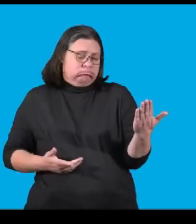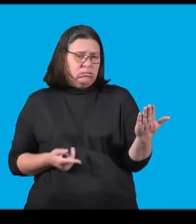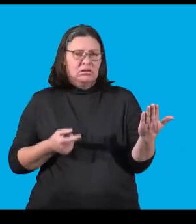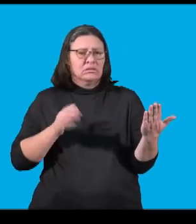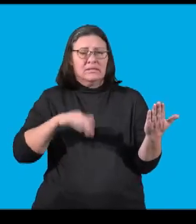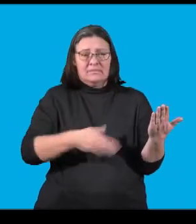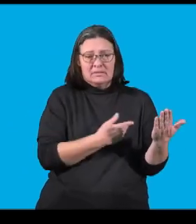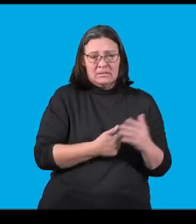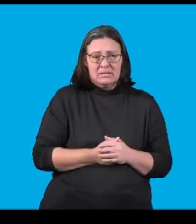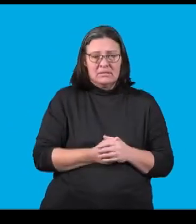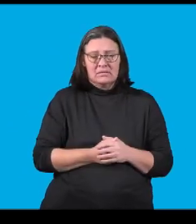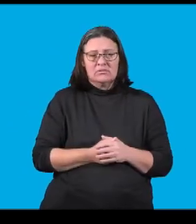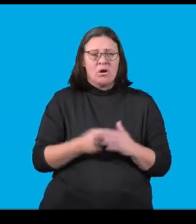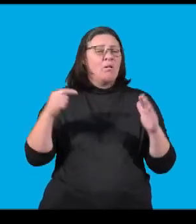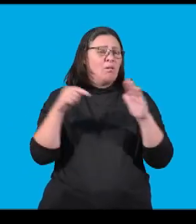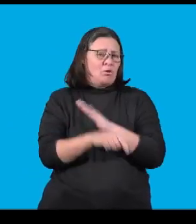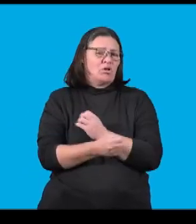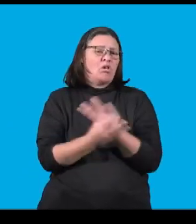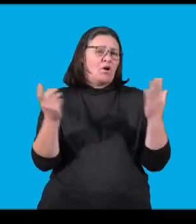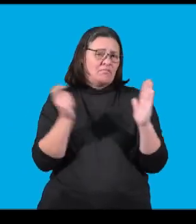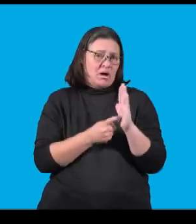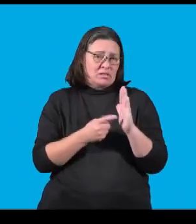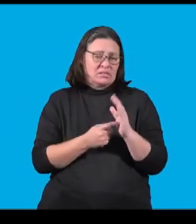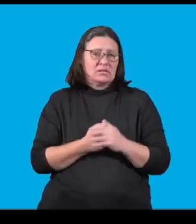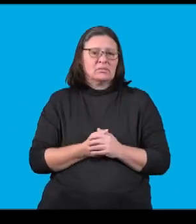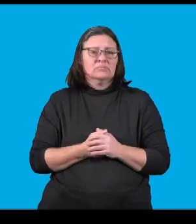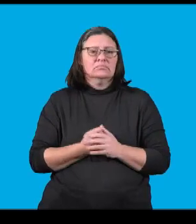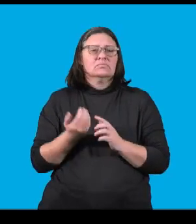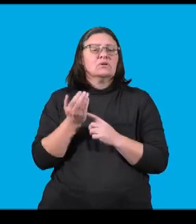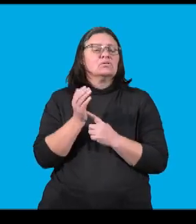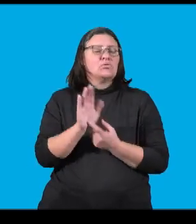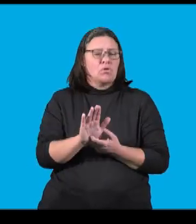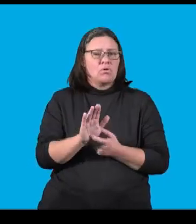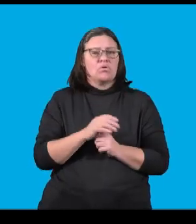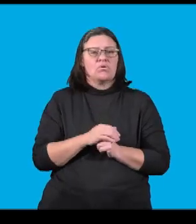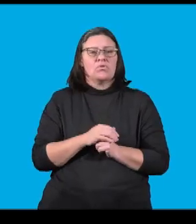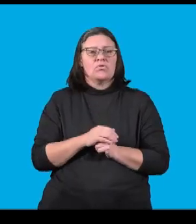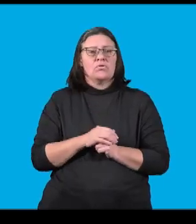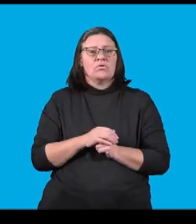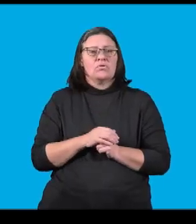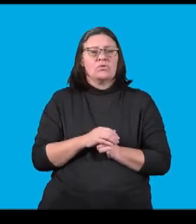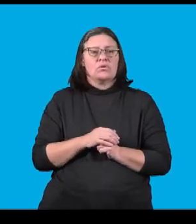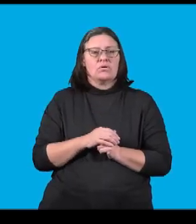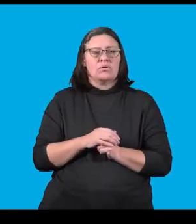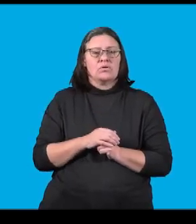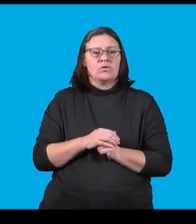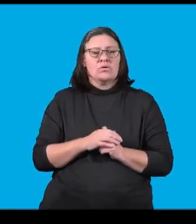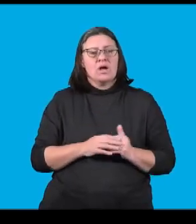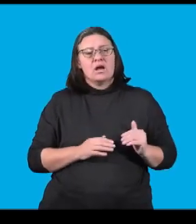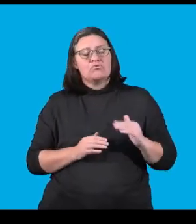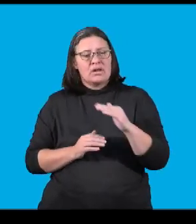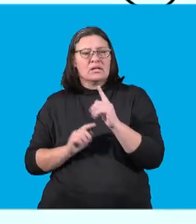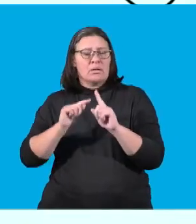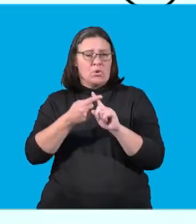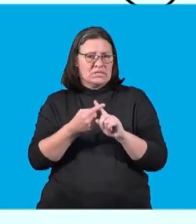can lead to lots of marks being lost. All right, guys, I quickly want to show you what we're talking about when we're talking about a gradient